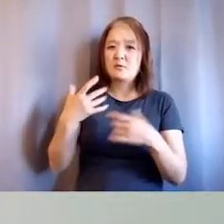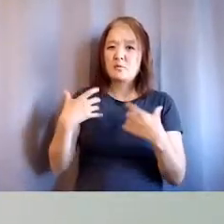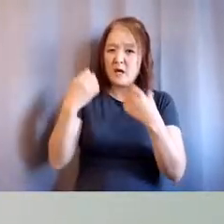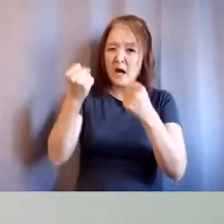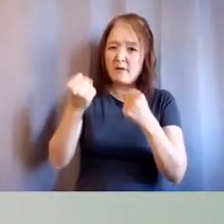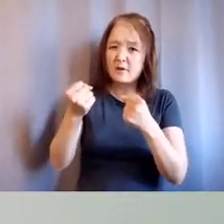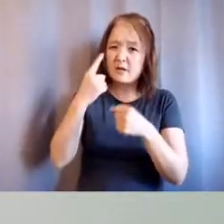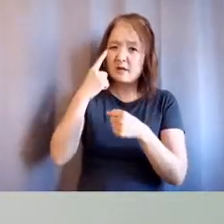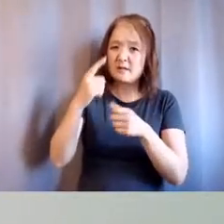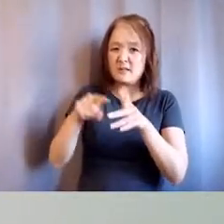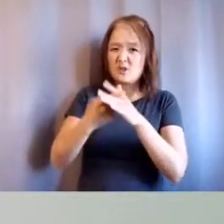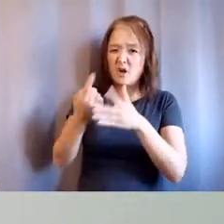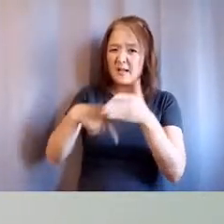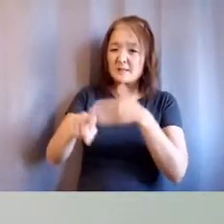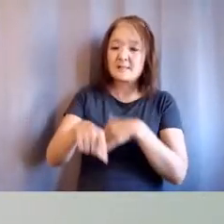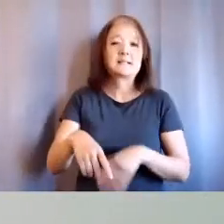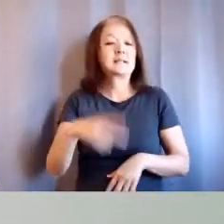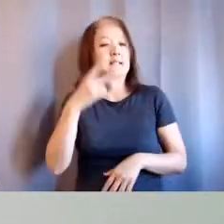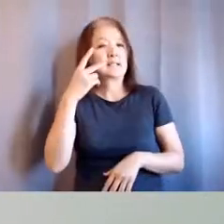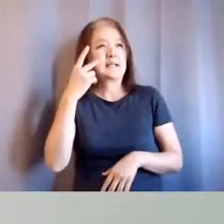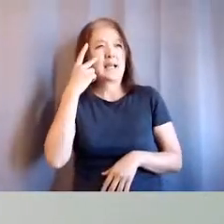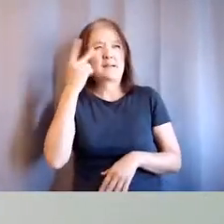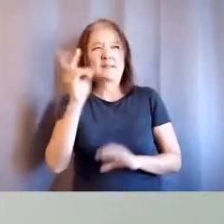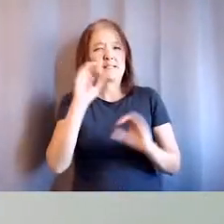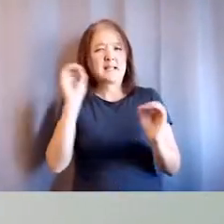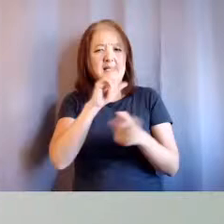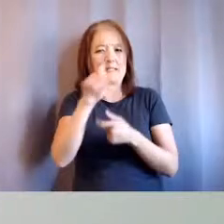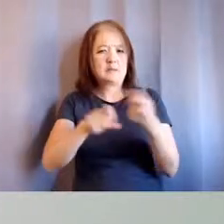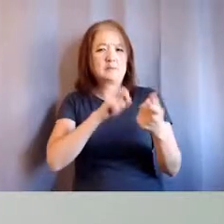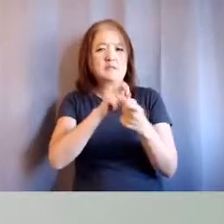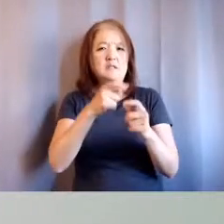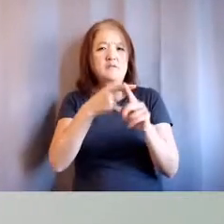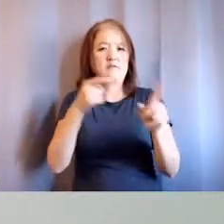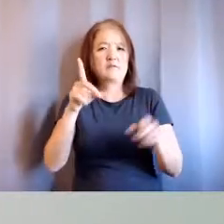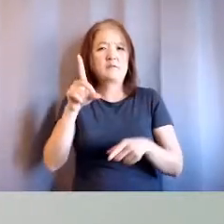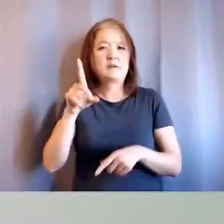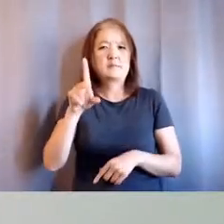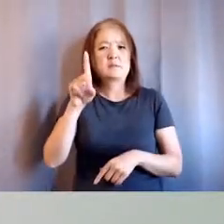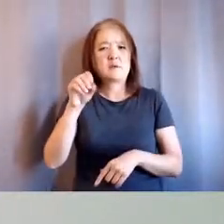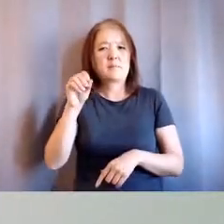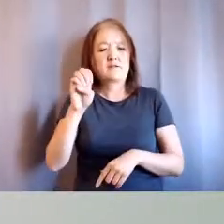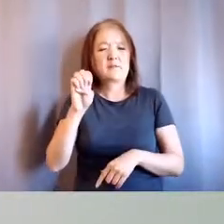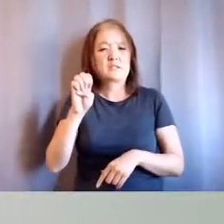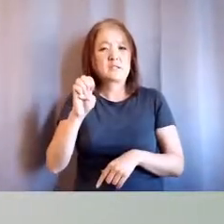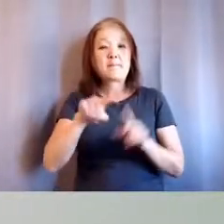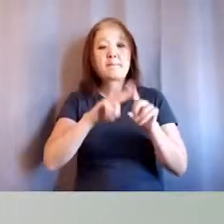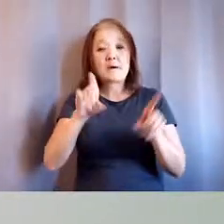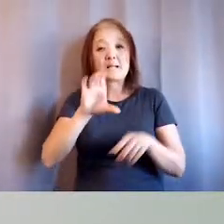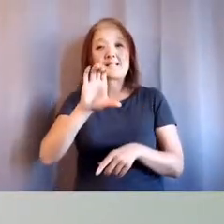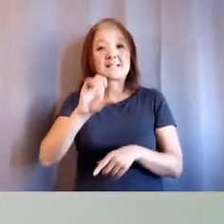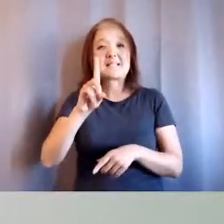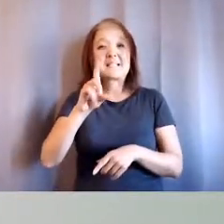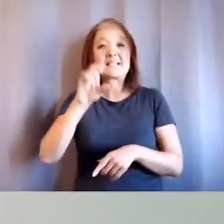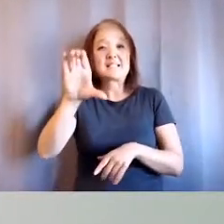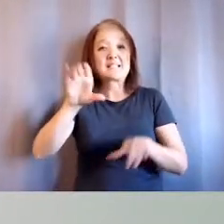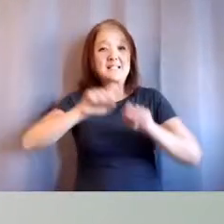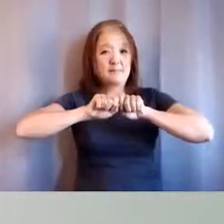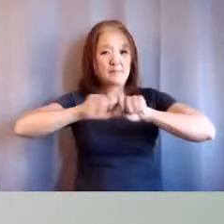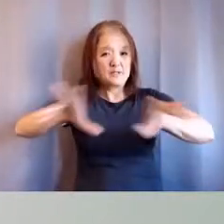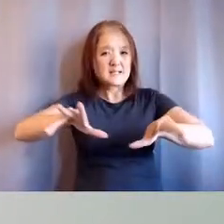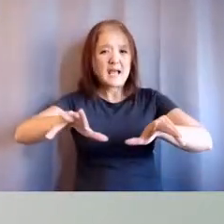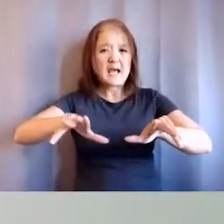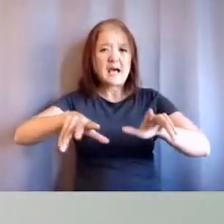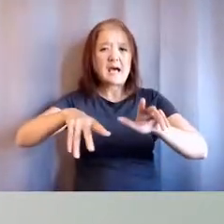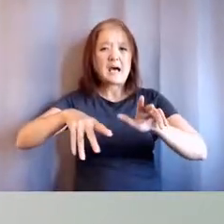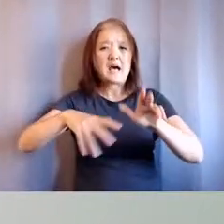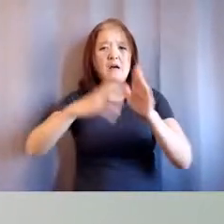I do not. I have not seen anything specific from the Department of Education. However, the CDC did put out an extensive guide, and